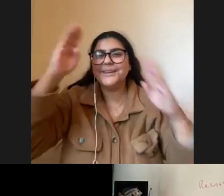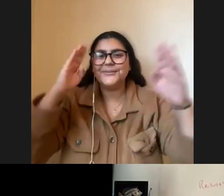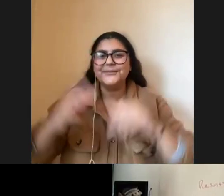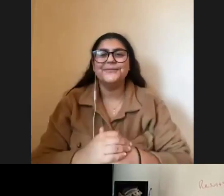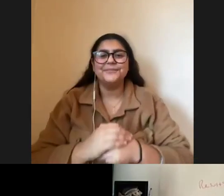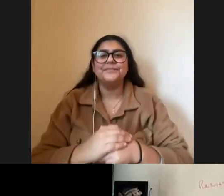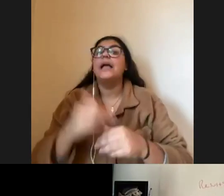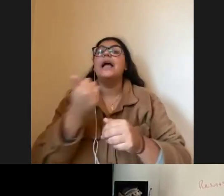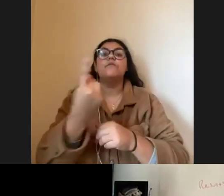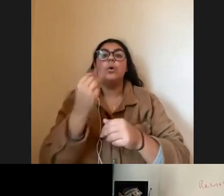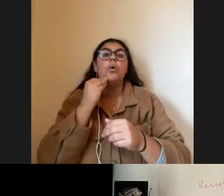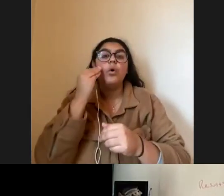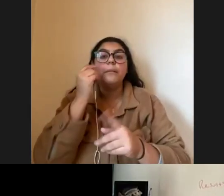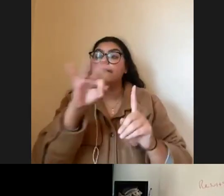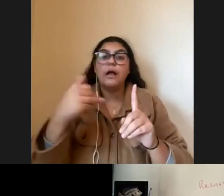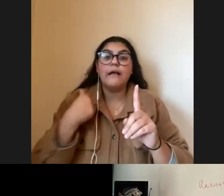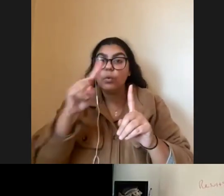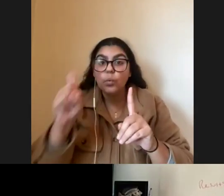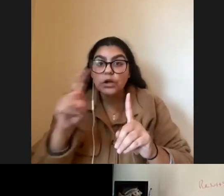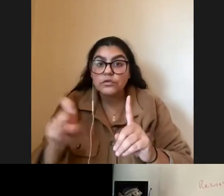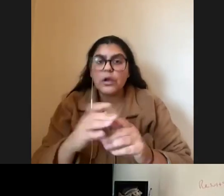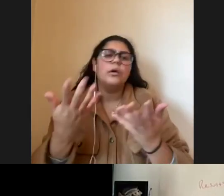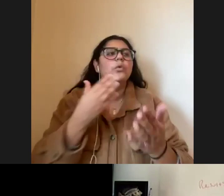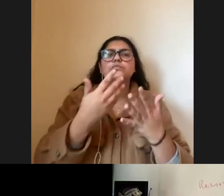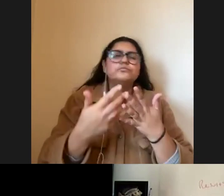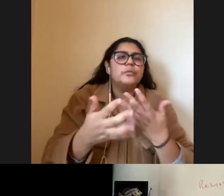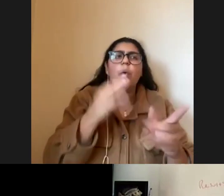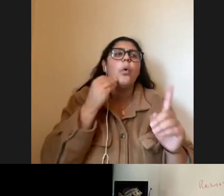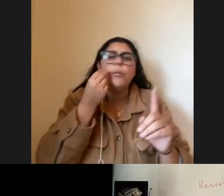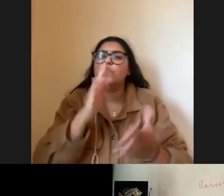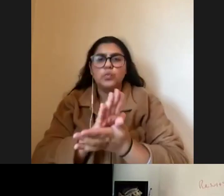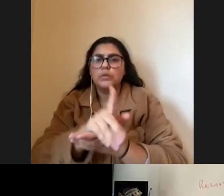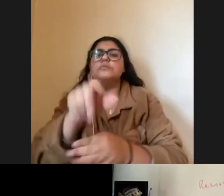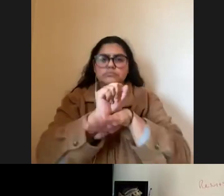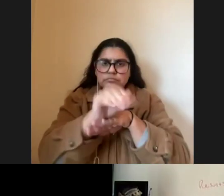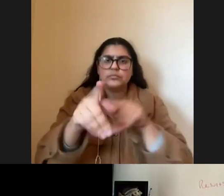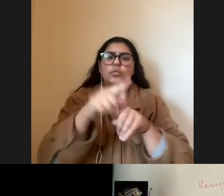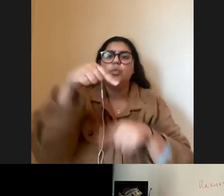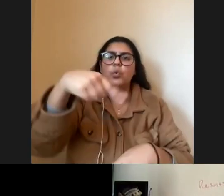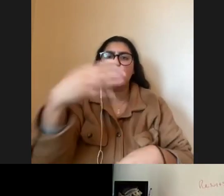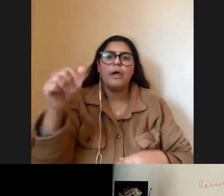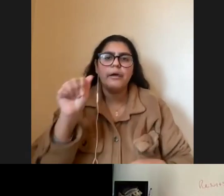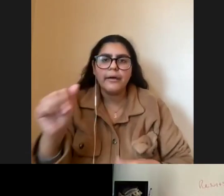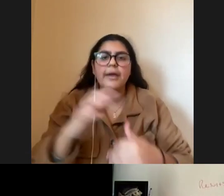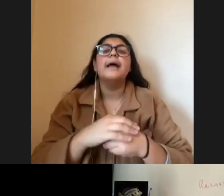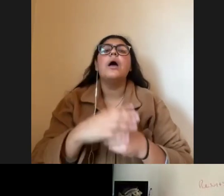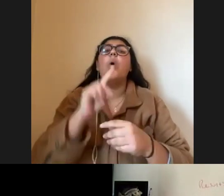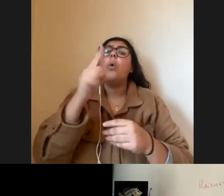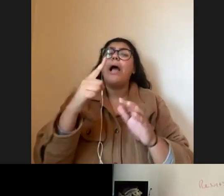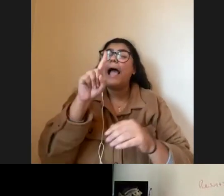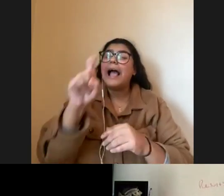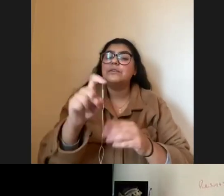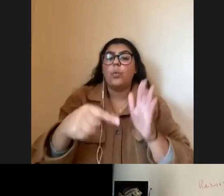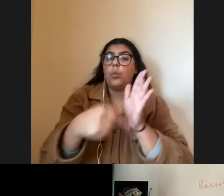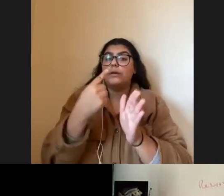everybody at home, if you have a question at home at school, please submit them into the Q&A, and please only ask questions one time. It